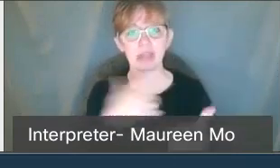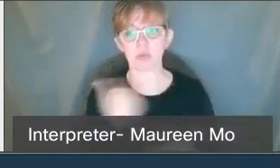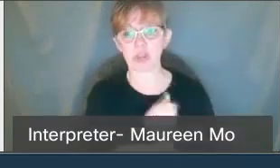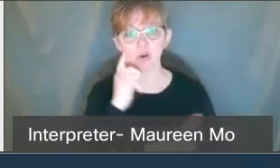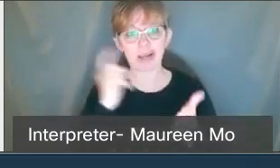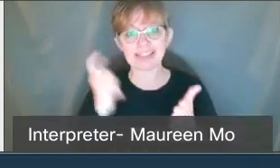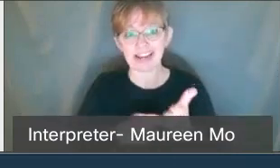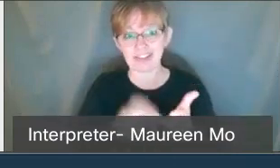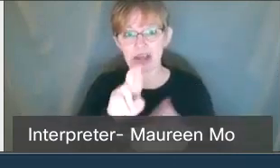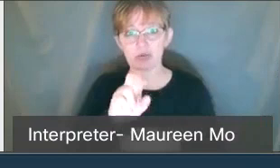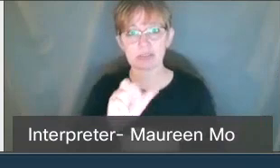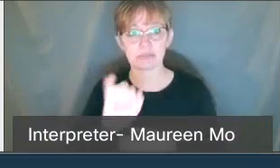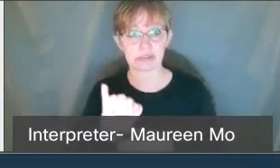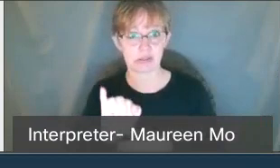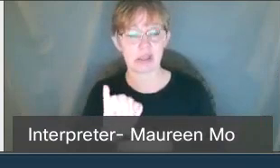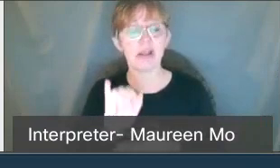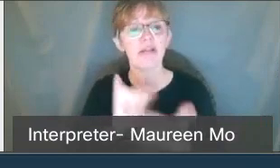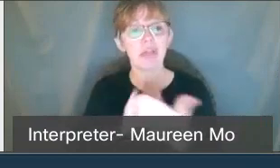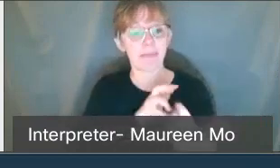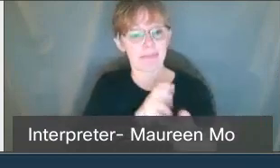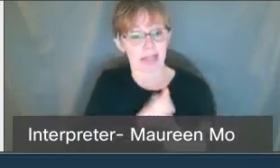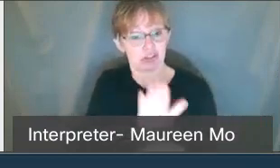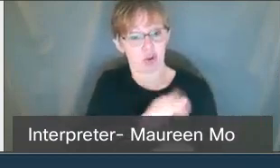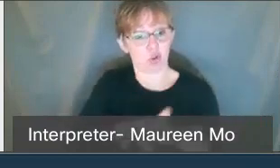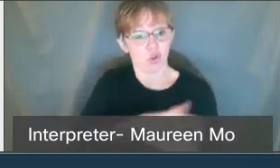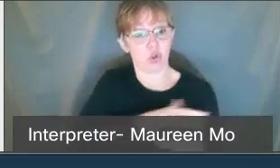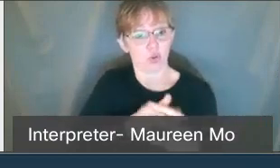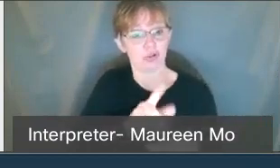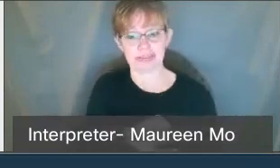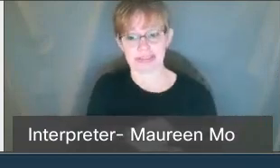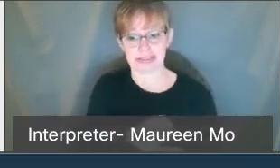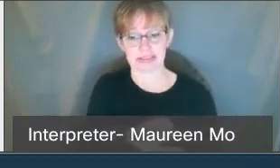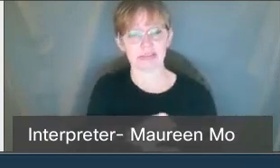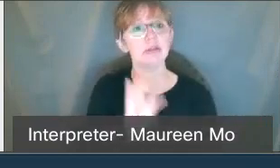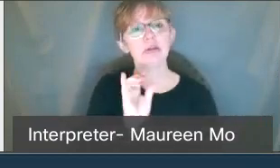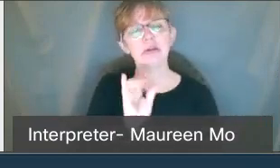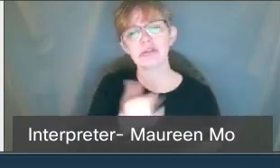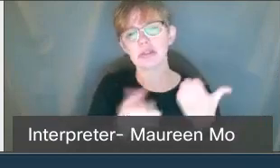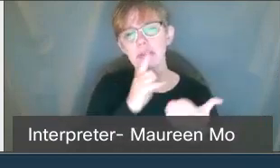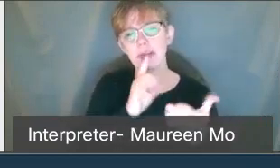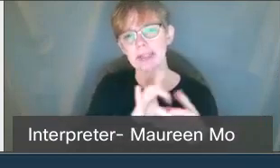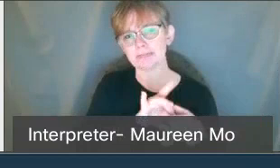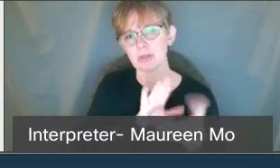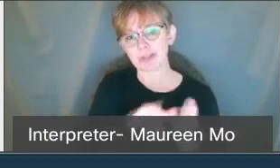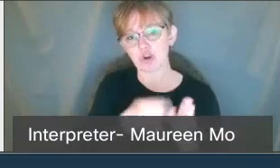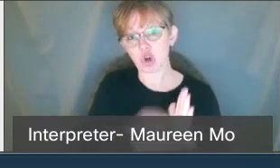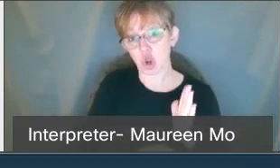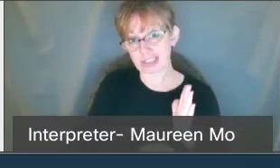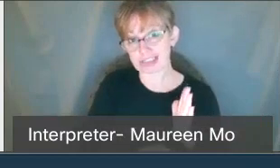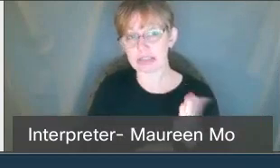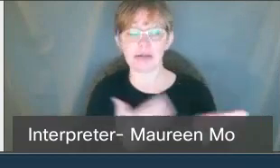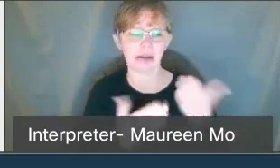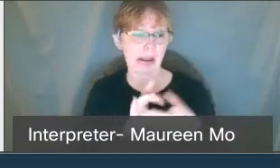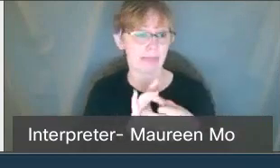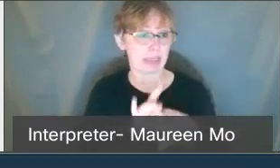assessment instrument that matches the local needs. And that might be in terms of the cost of the instrument. It could be in